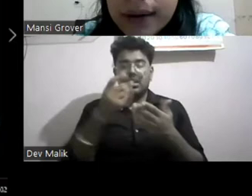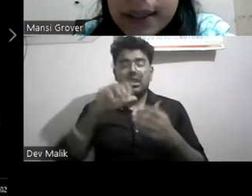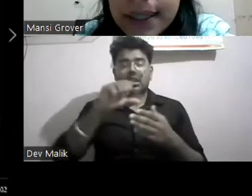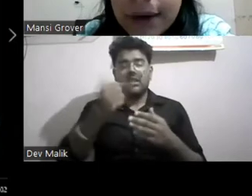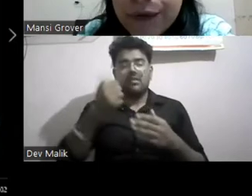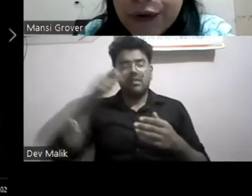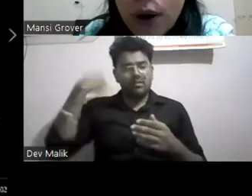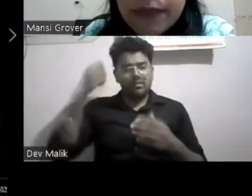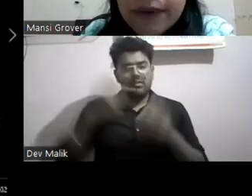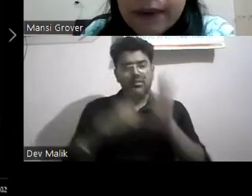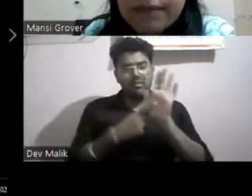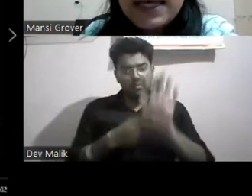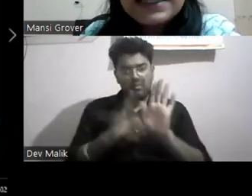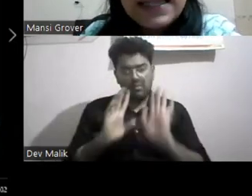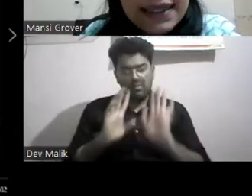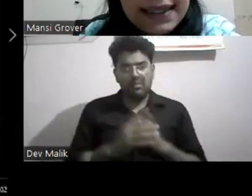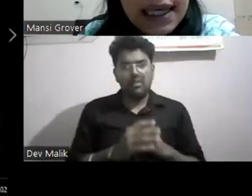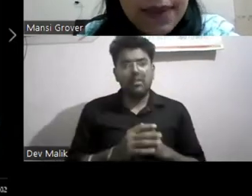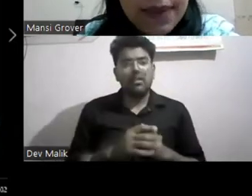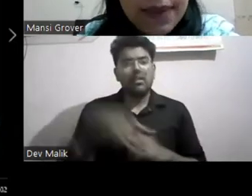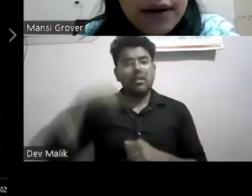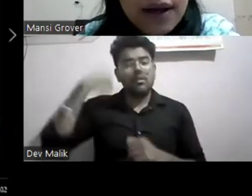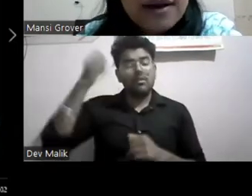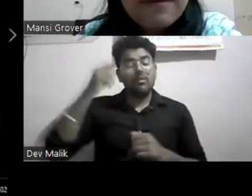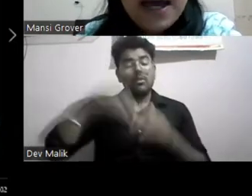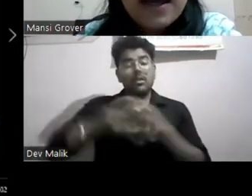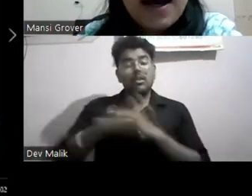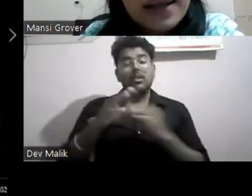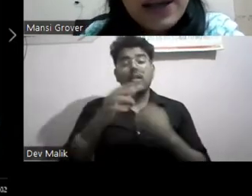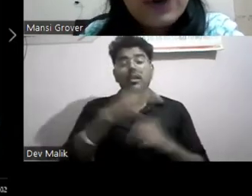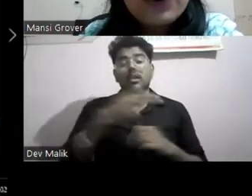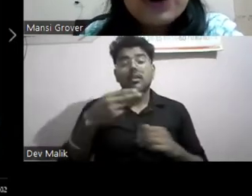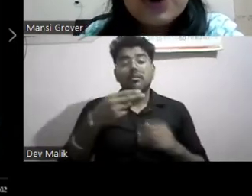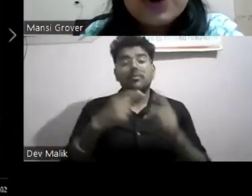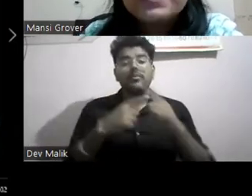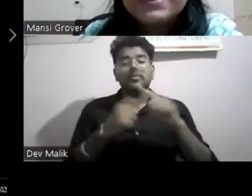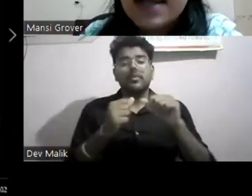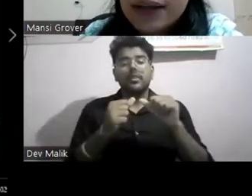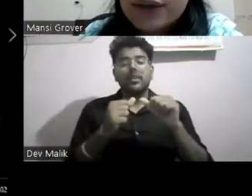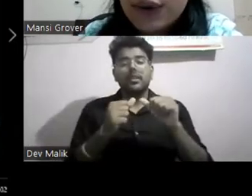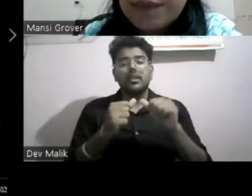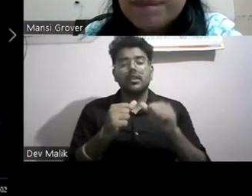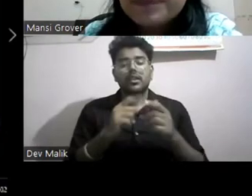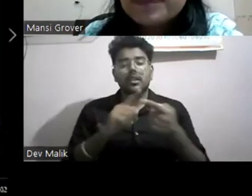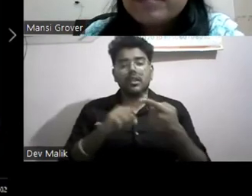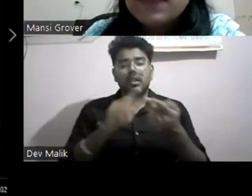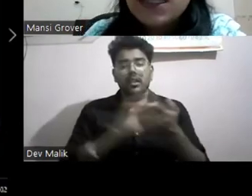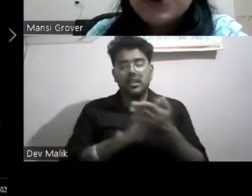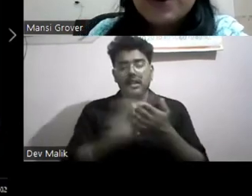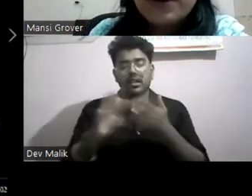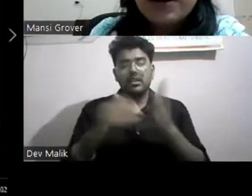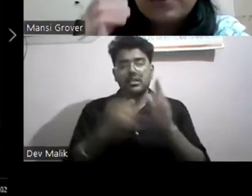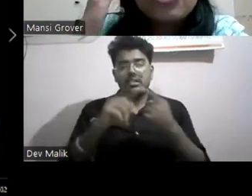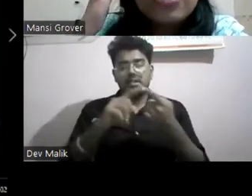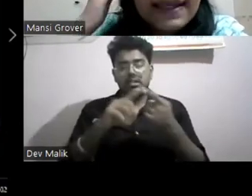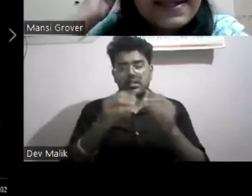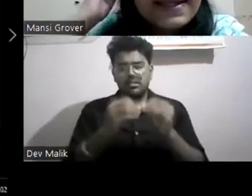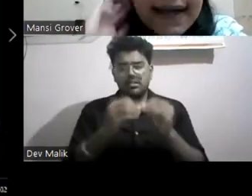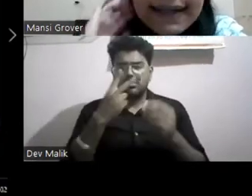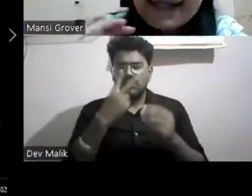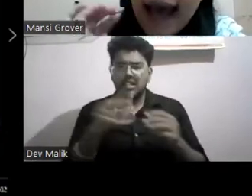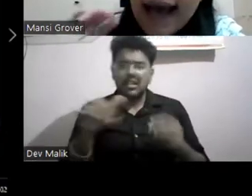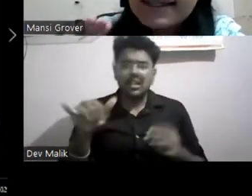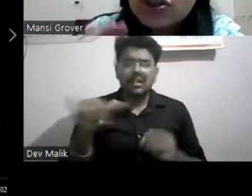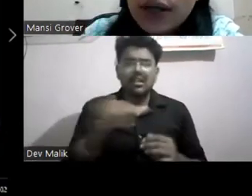show you another scene from the film Tehzeeb here. There again, you know, you would see Nazo, you know,